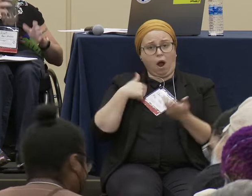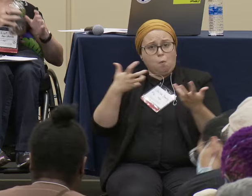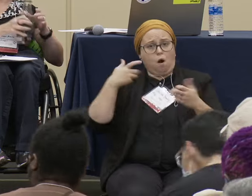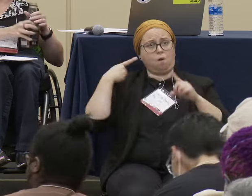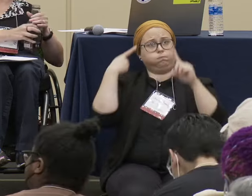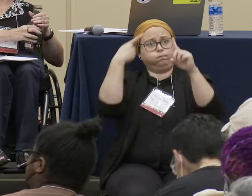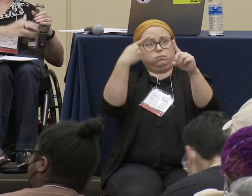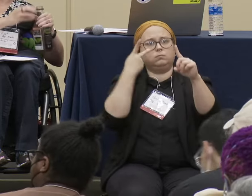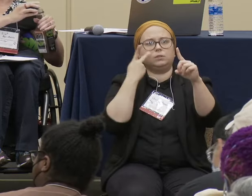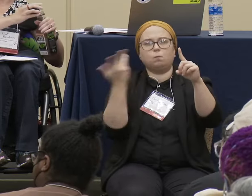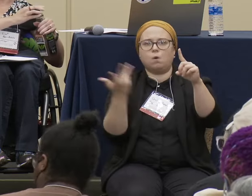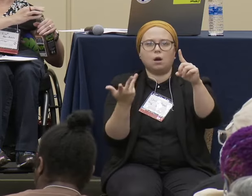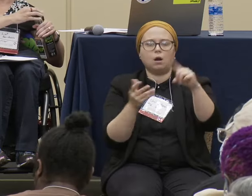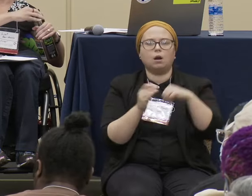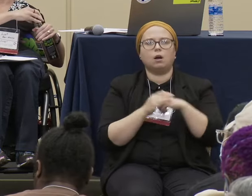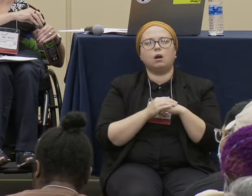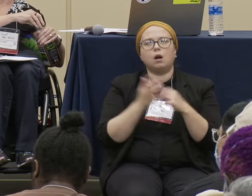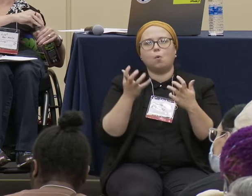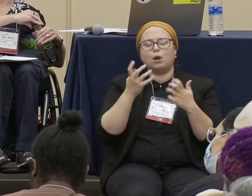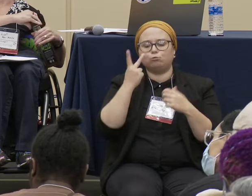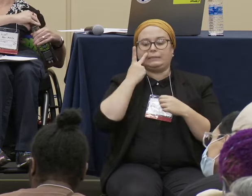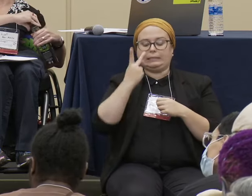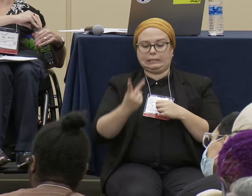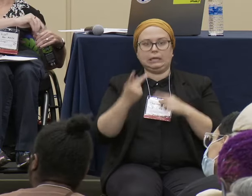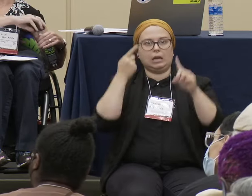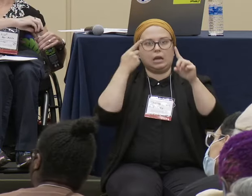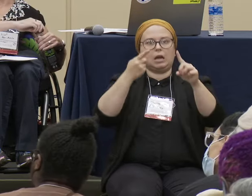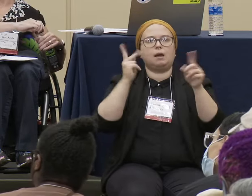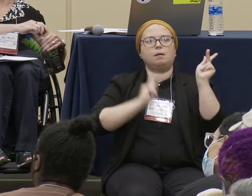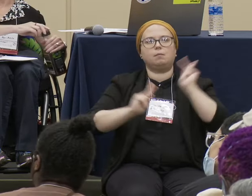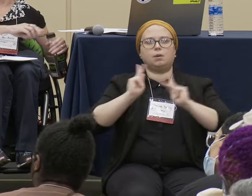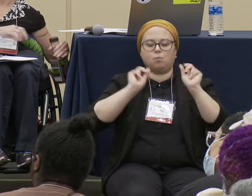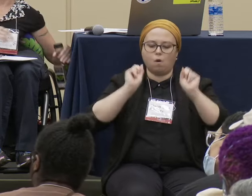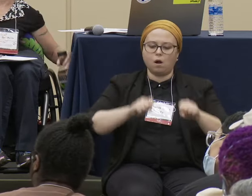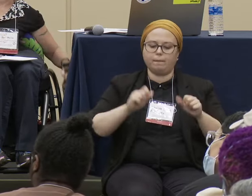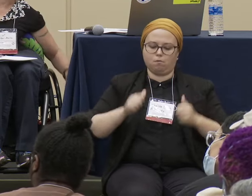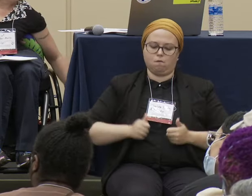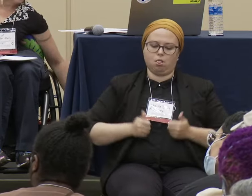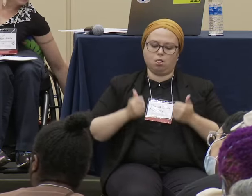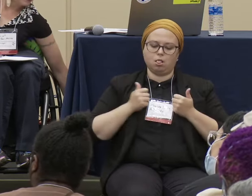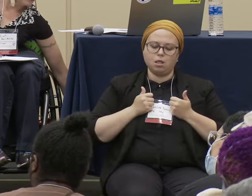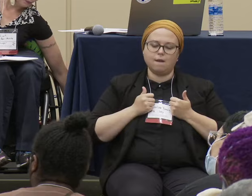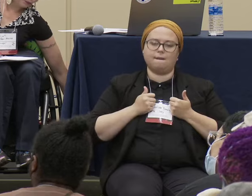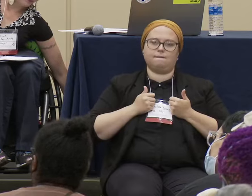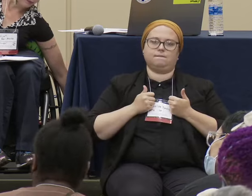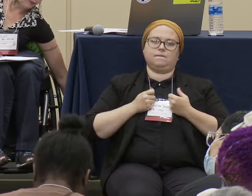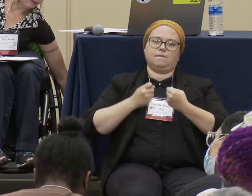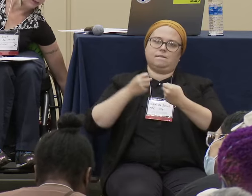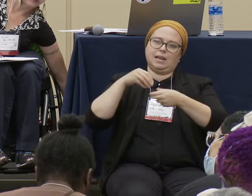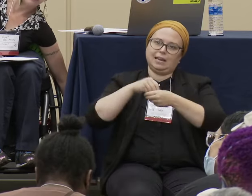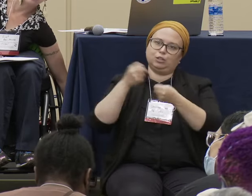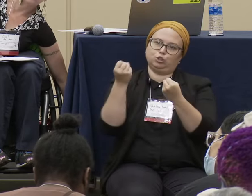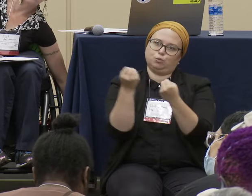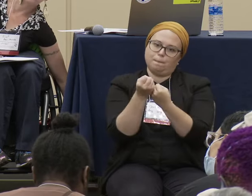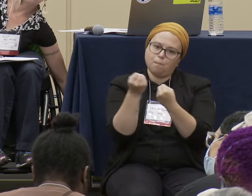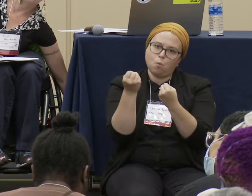to see people able to live in supportive communities, people able to